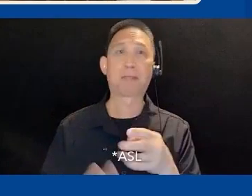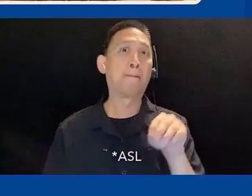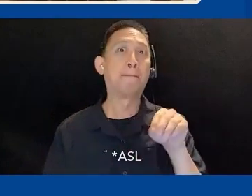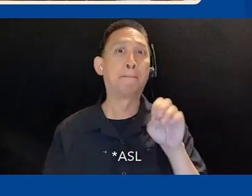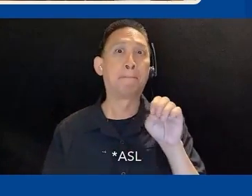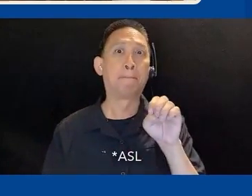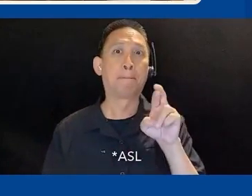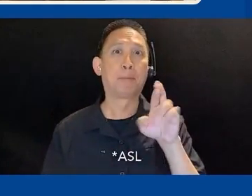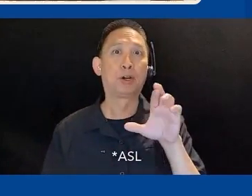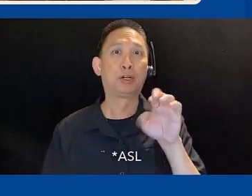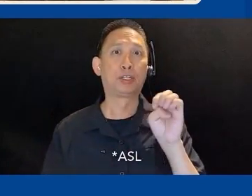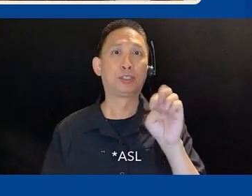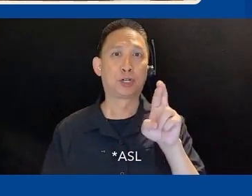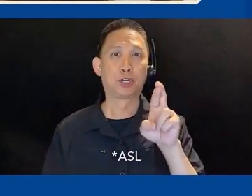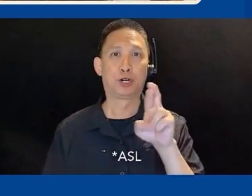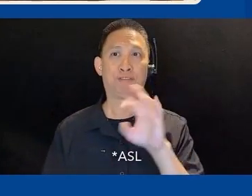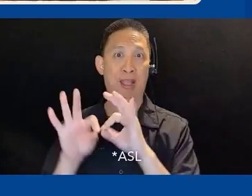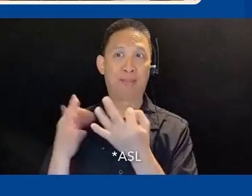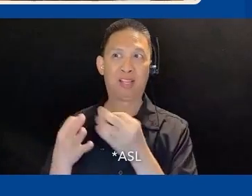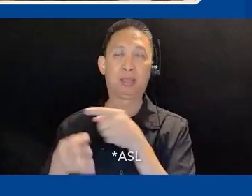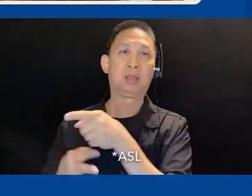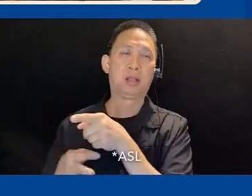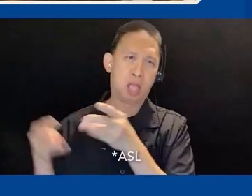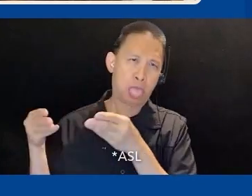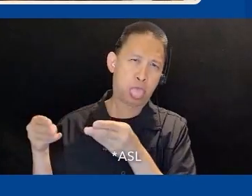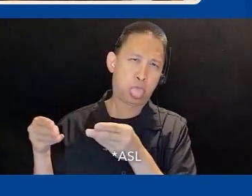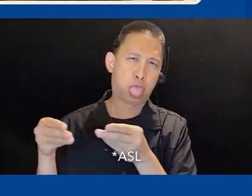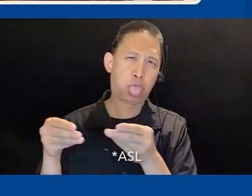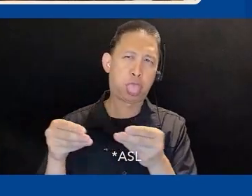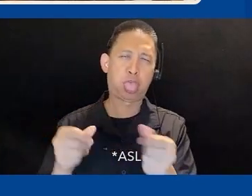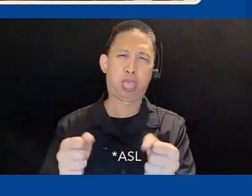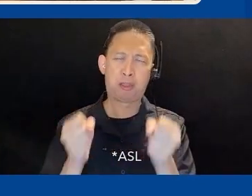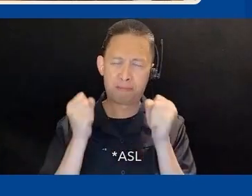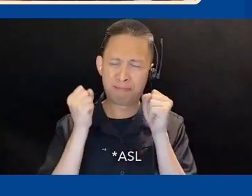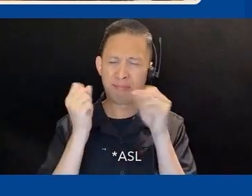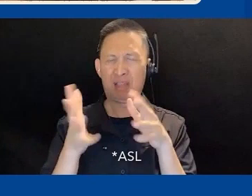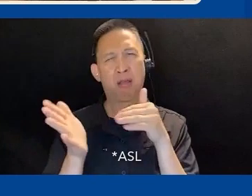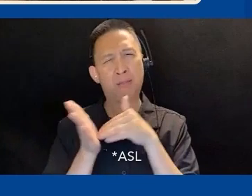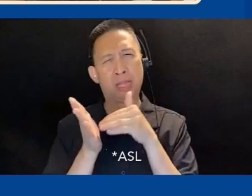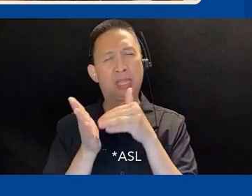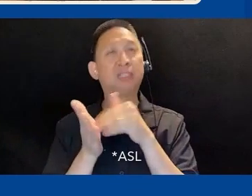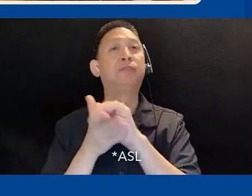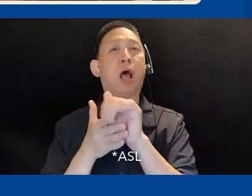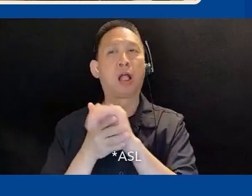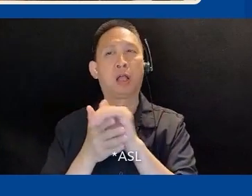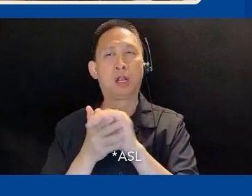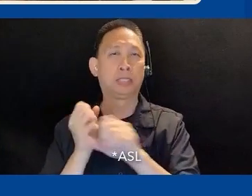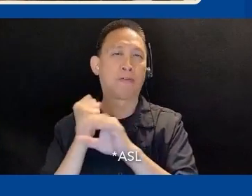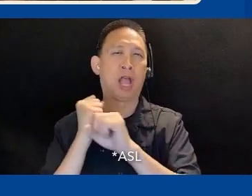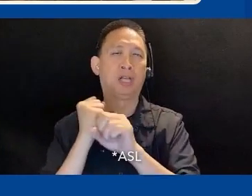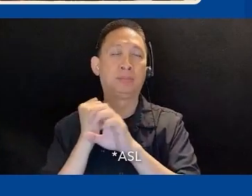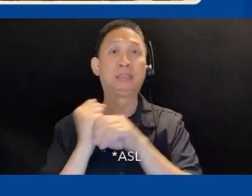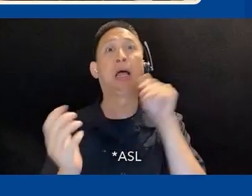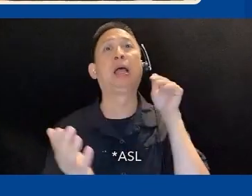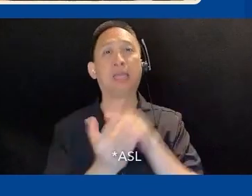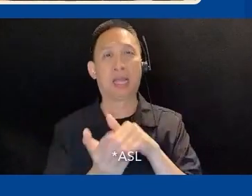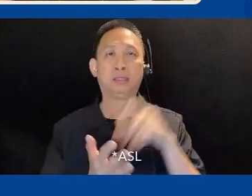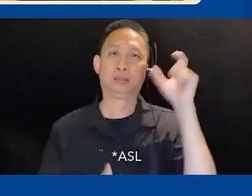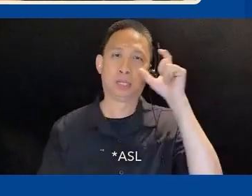of dollars into demonizing Muslims, which, you know, tap into the Fox News ecosystem, but also this sort